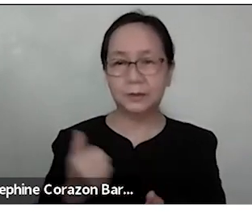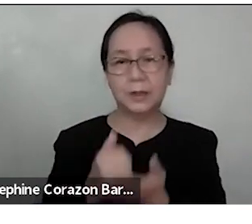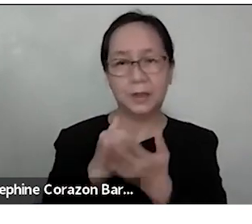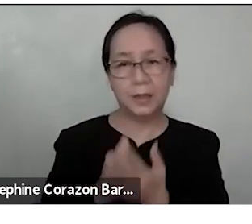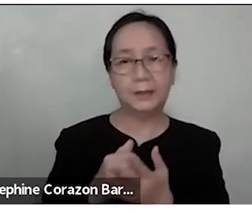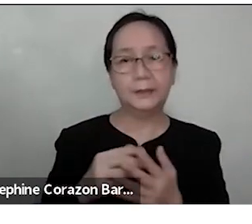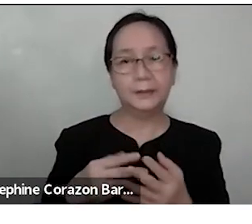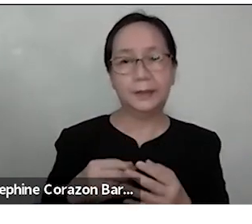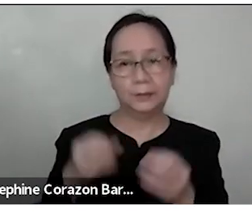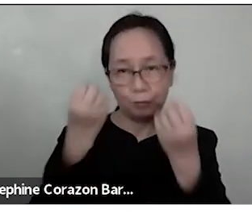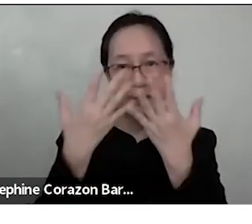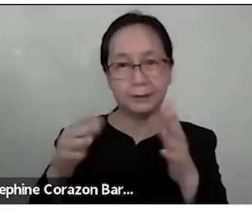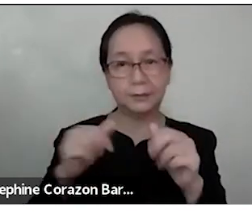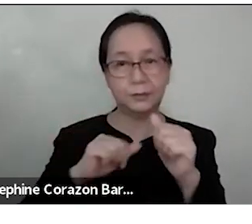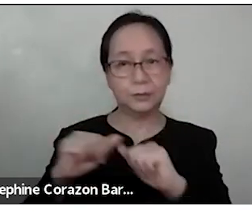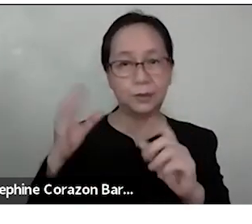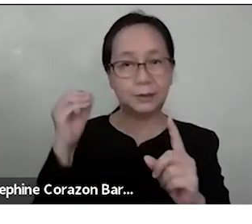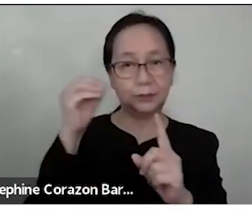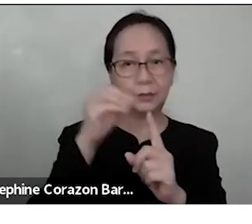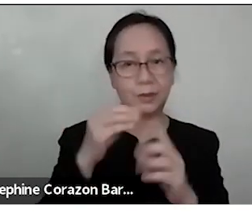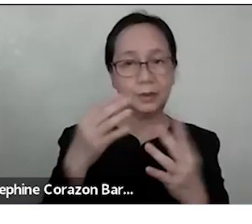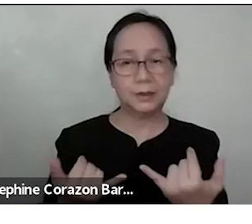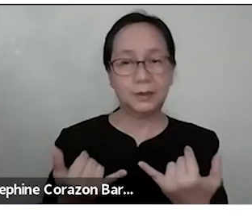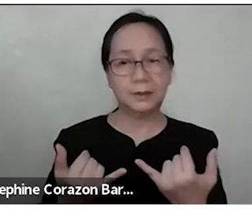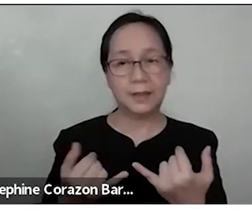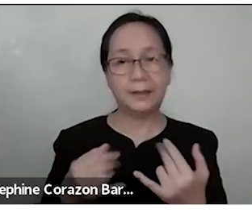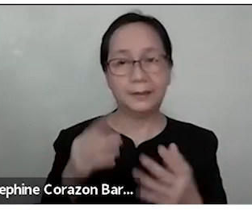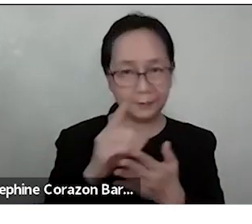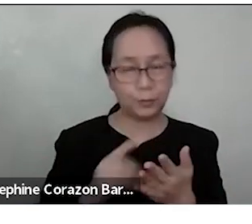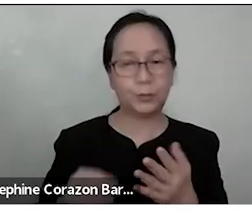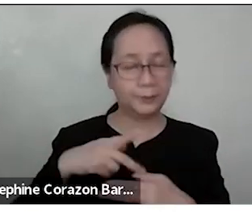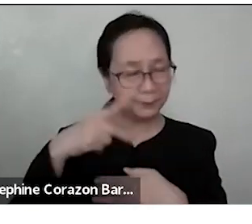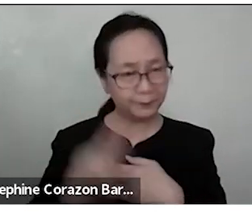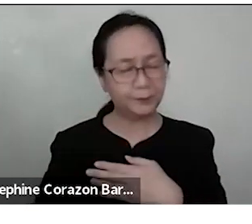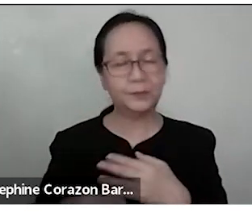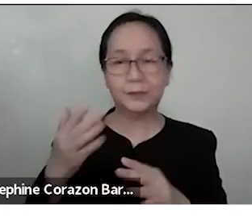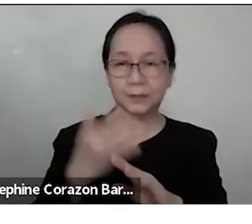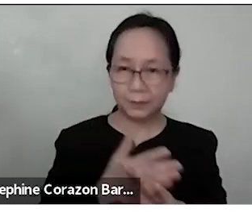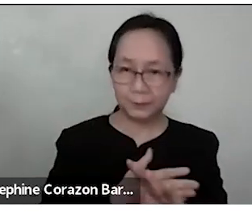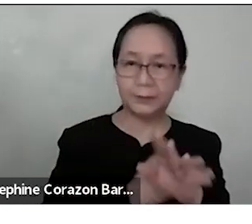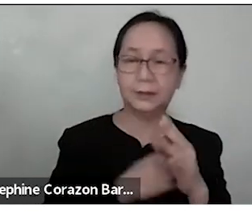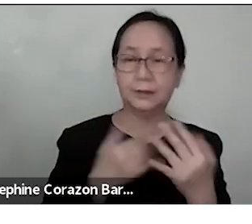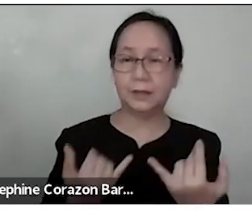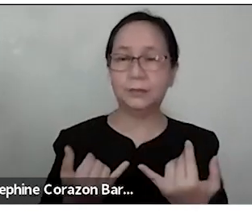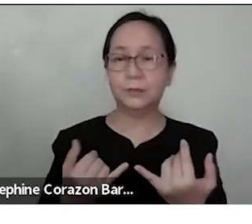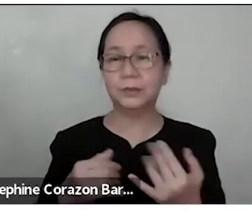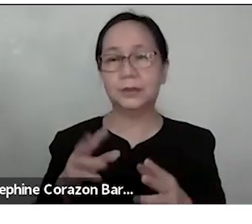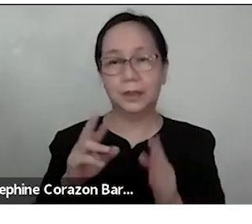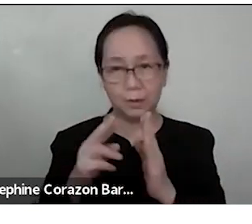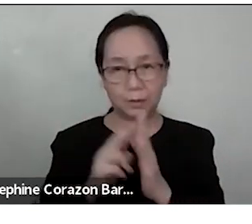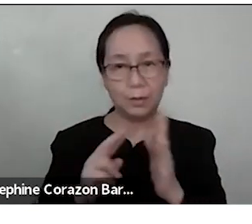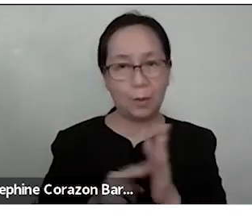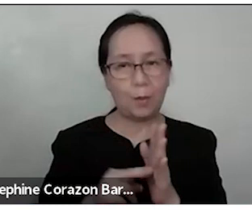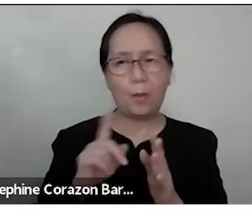from informing the activity objectives to designing the program to developing the ground rules and even identifying